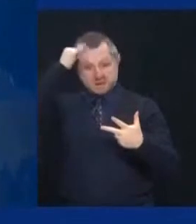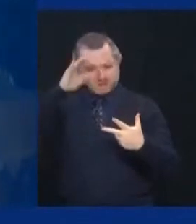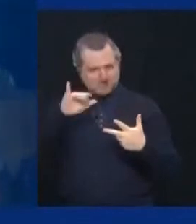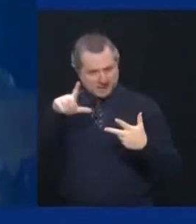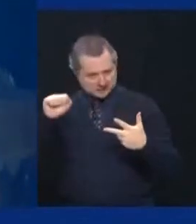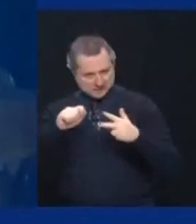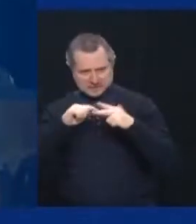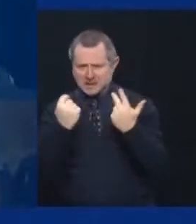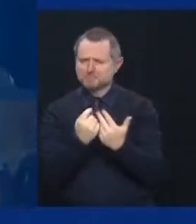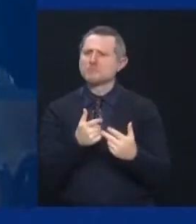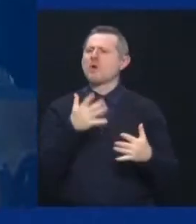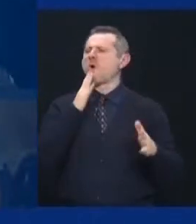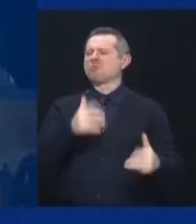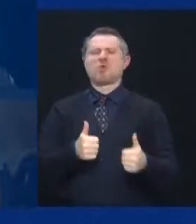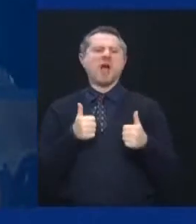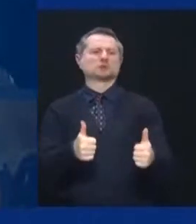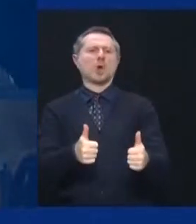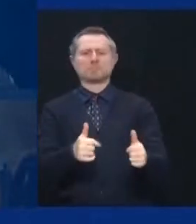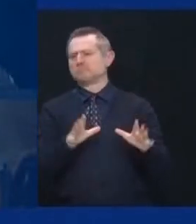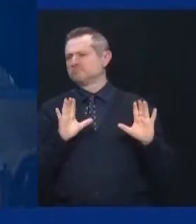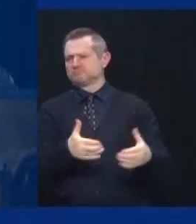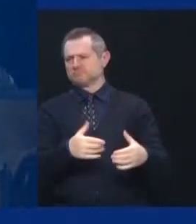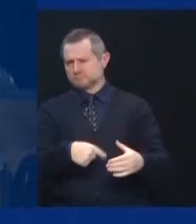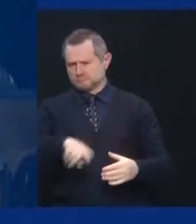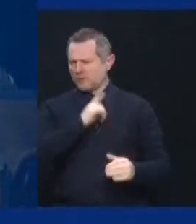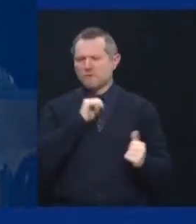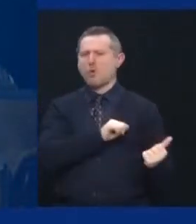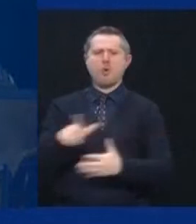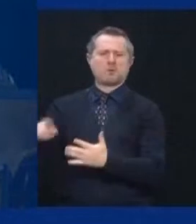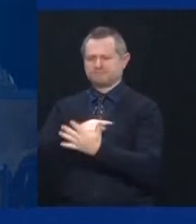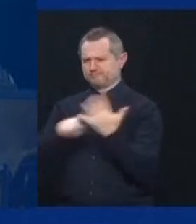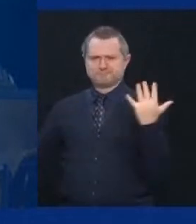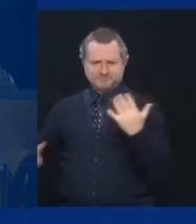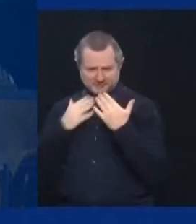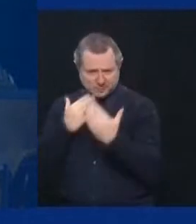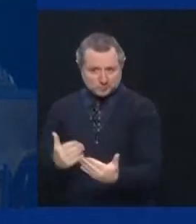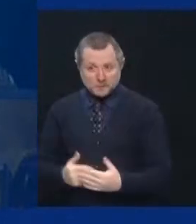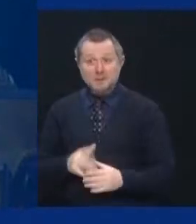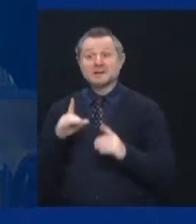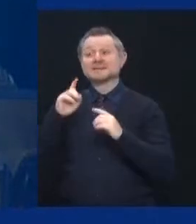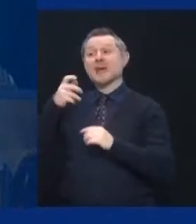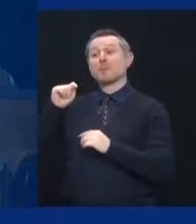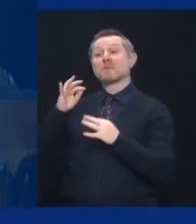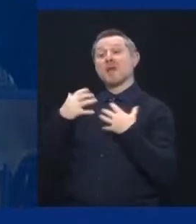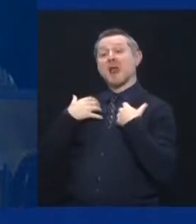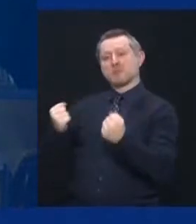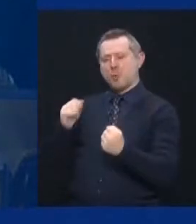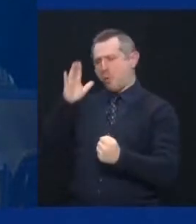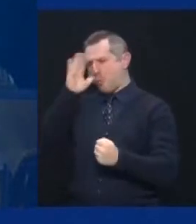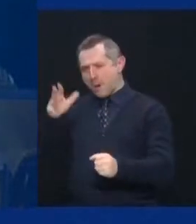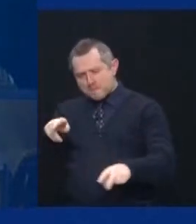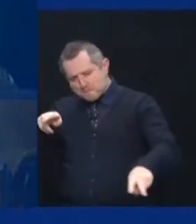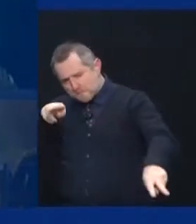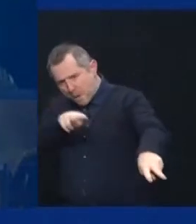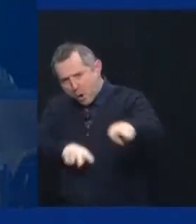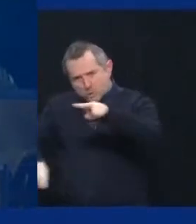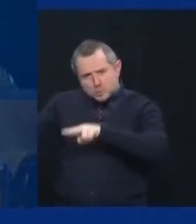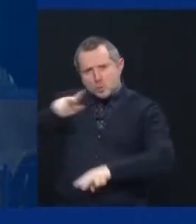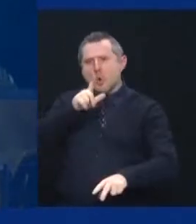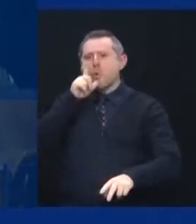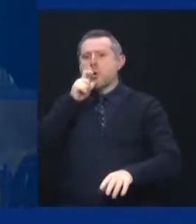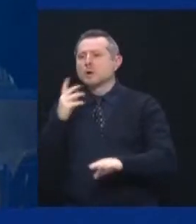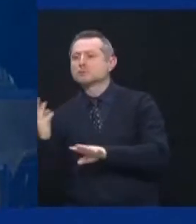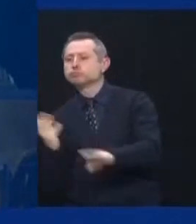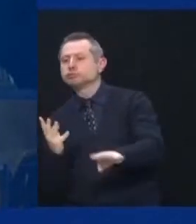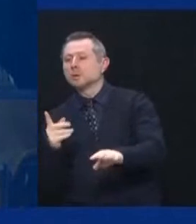helpful, and we thank them all. Again, the Department of Health will then monitor the day of the